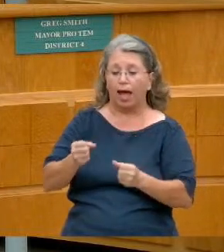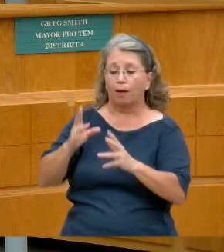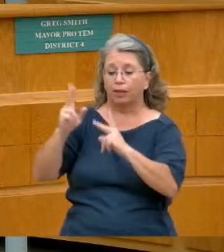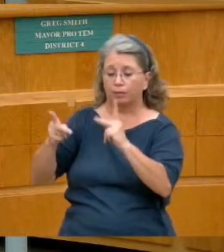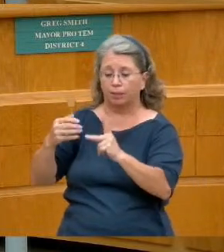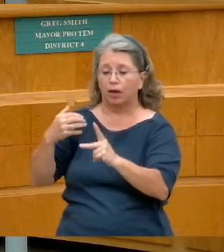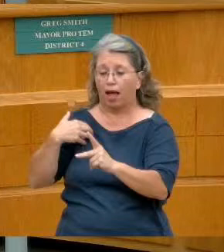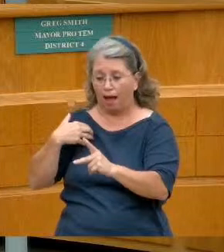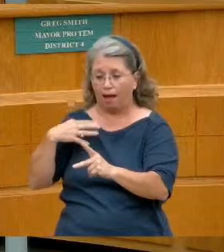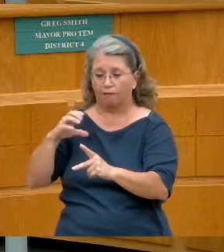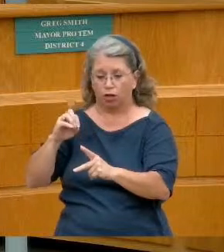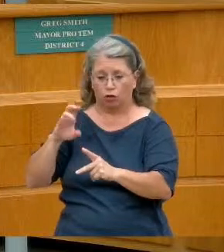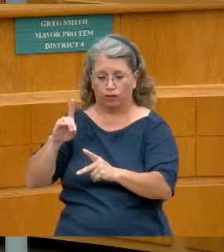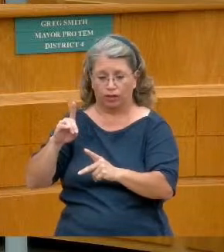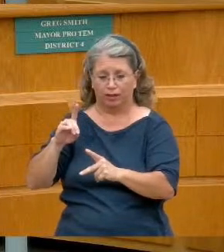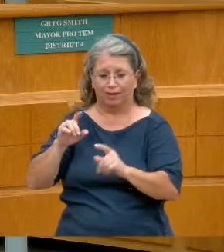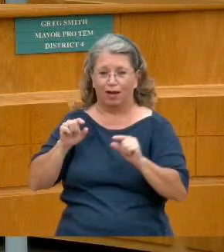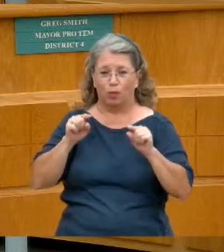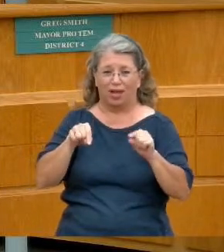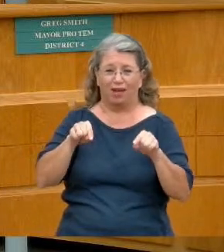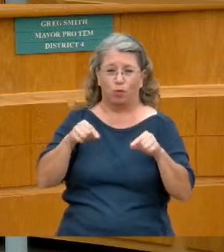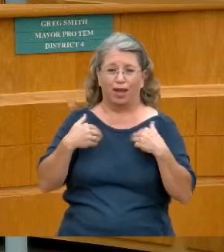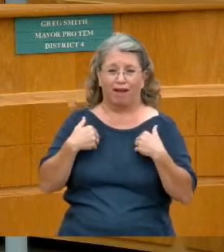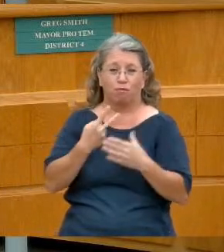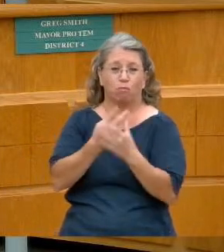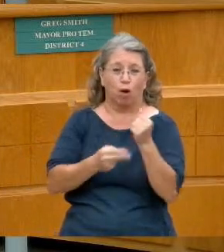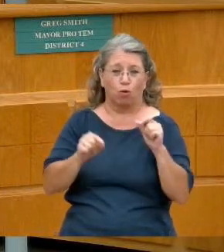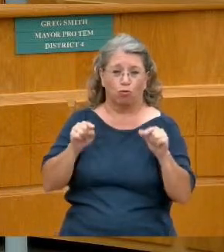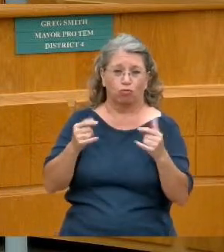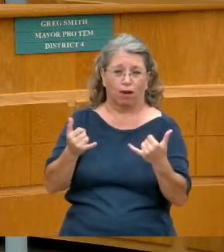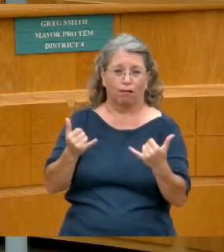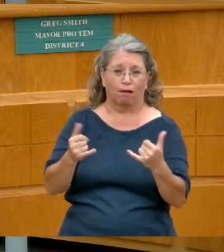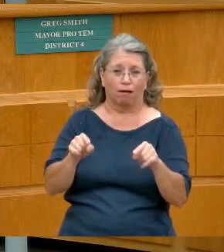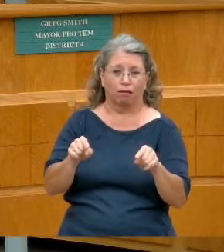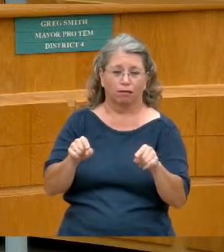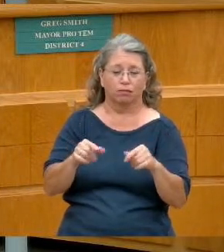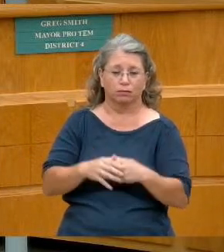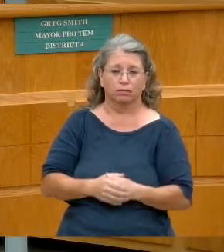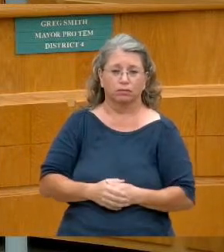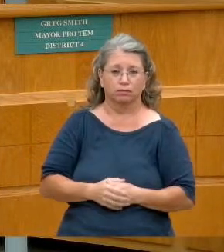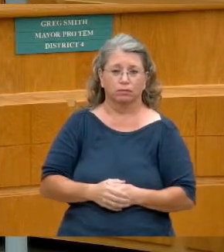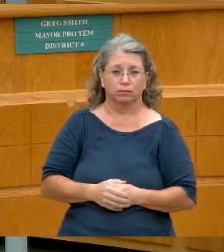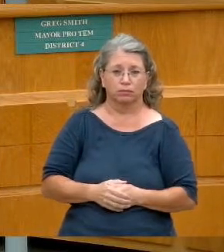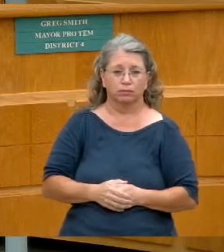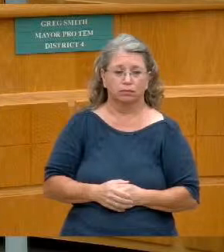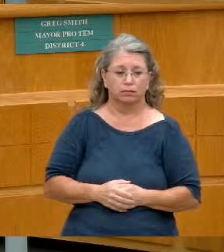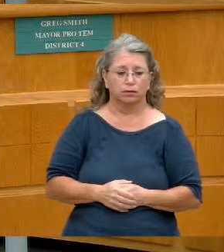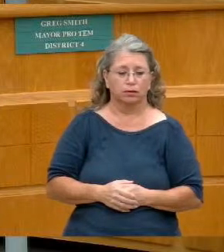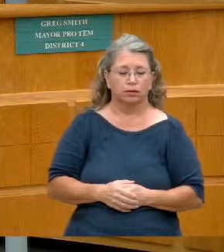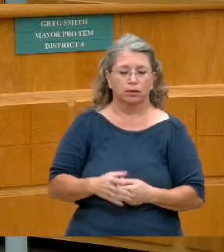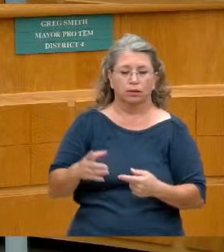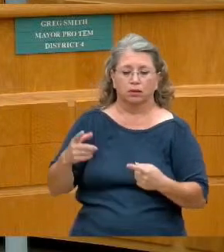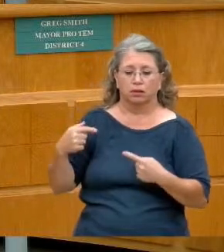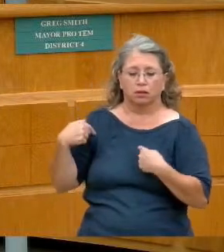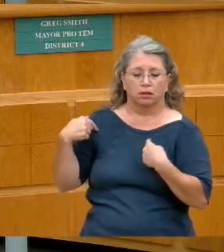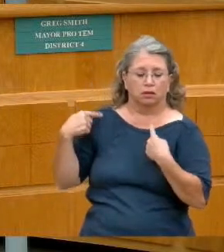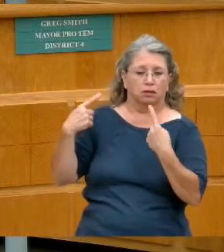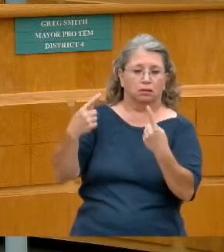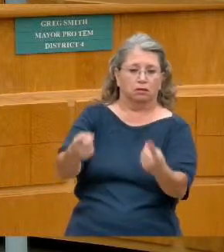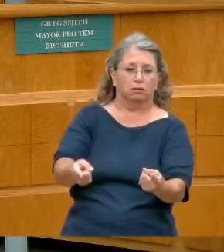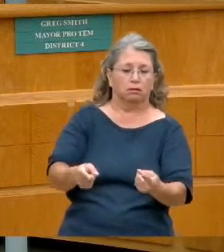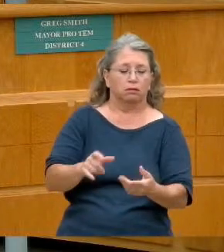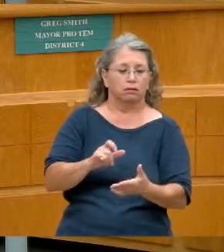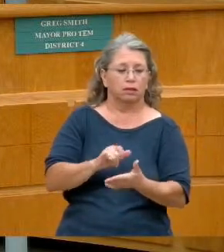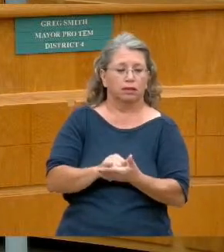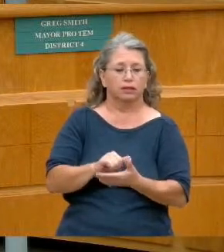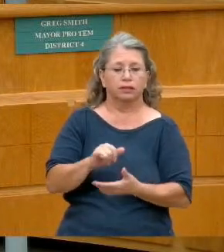interacting right now to drive the increase in the number of cases that we're seeing. Overall, through time, this is a